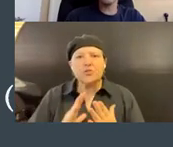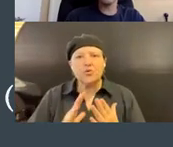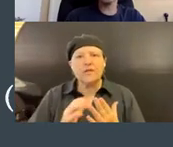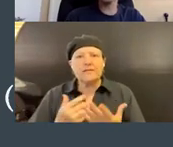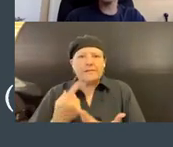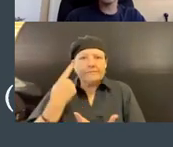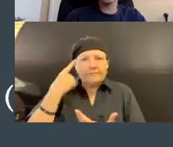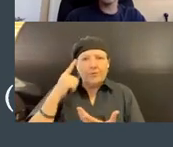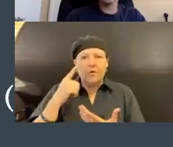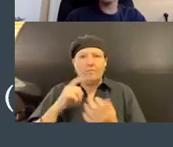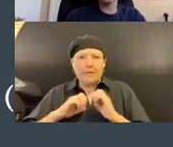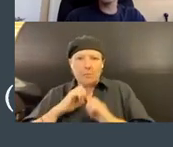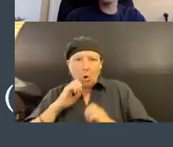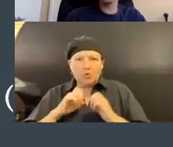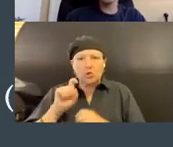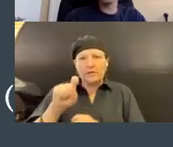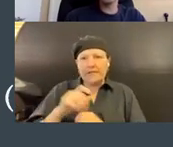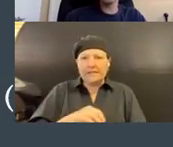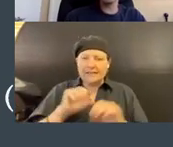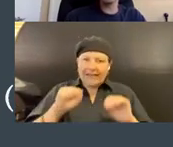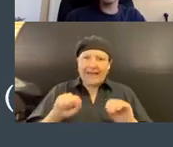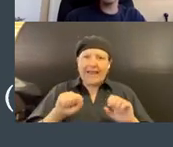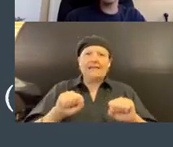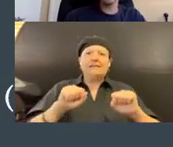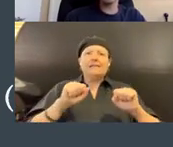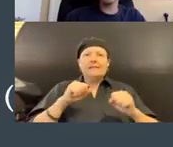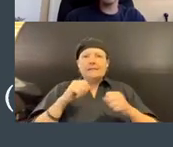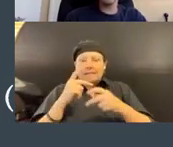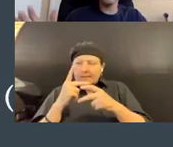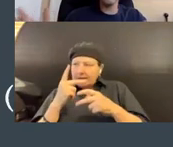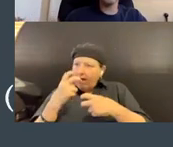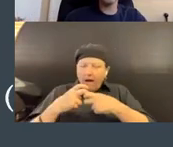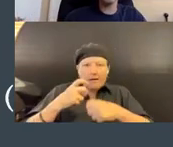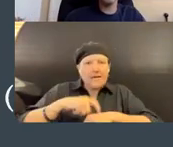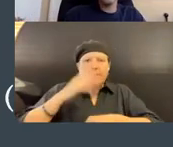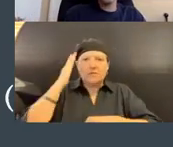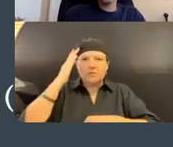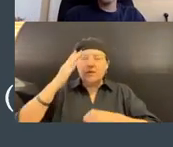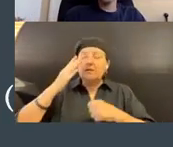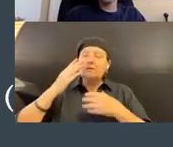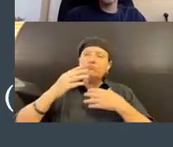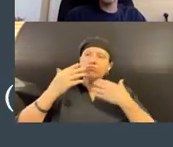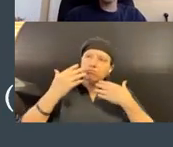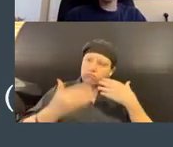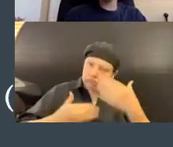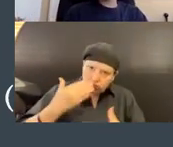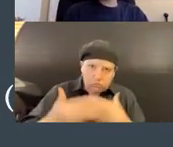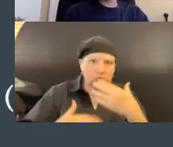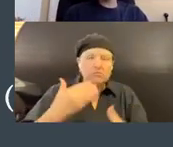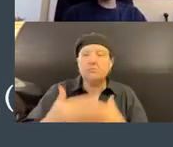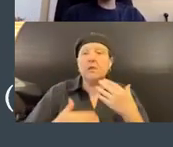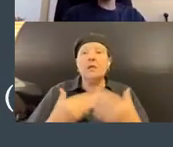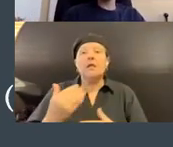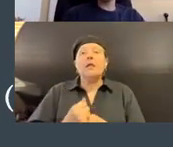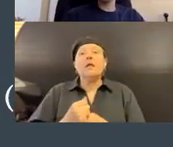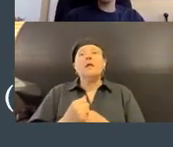can sort of move through these difficult times in history. Now, aside from